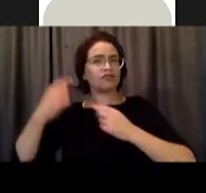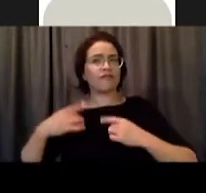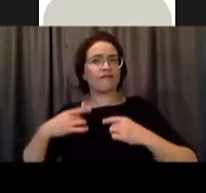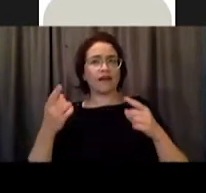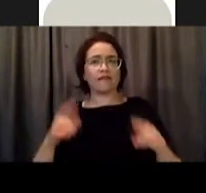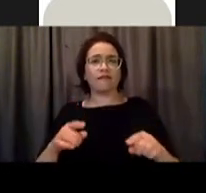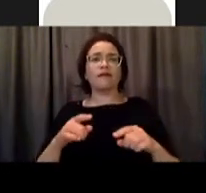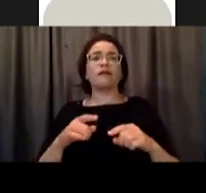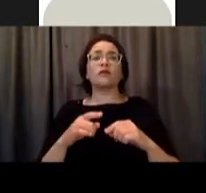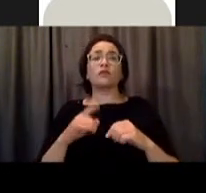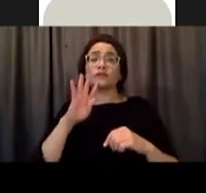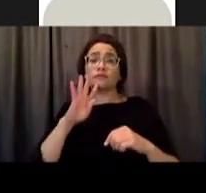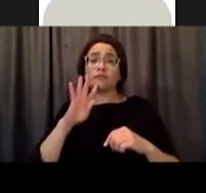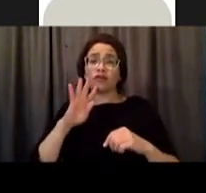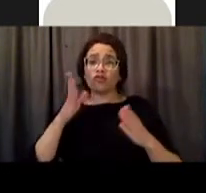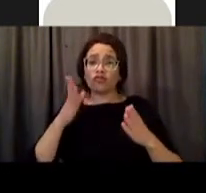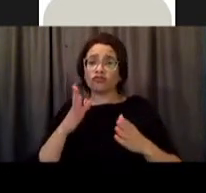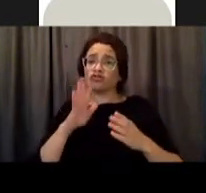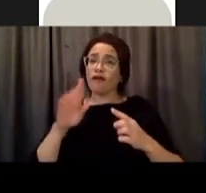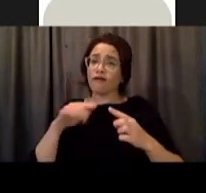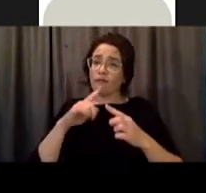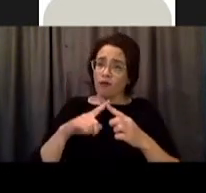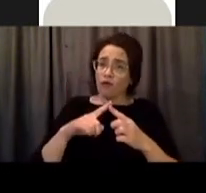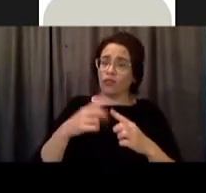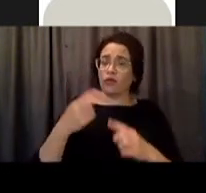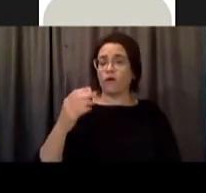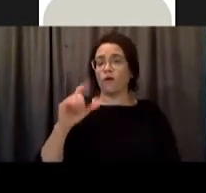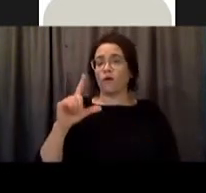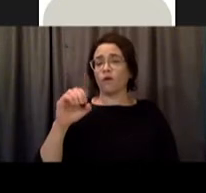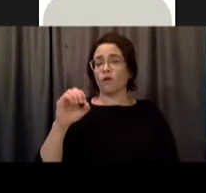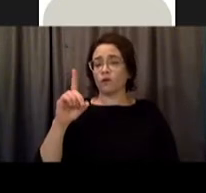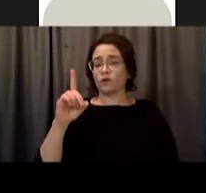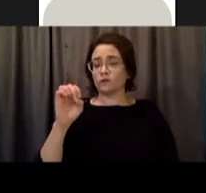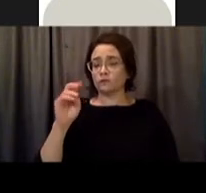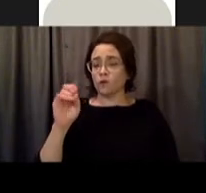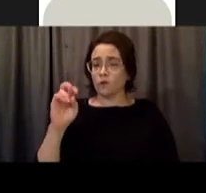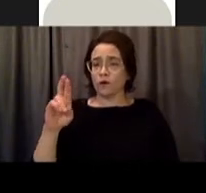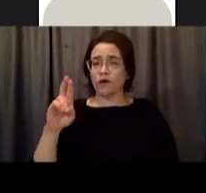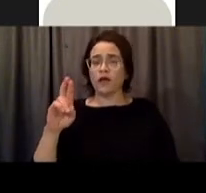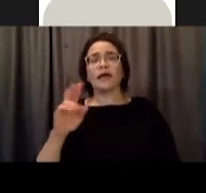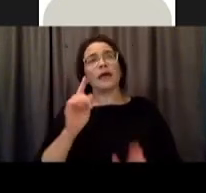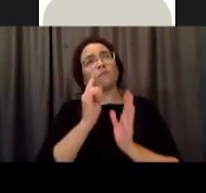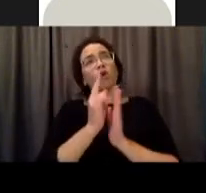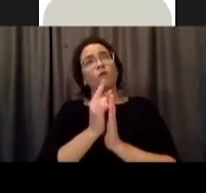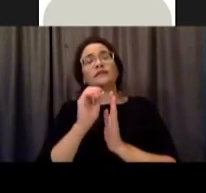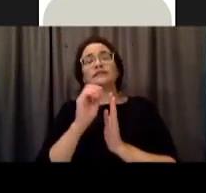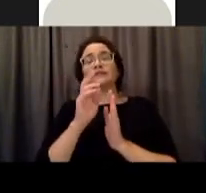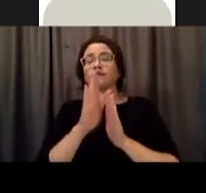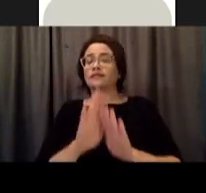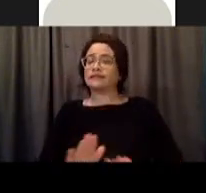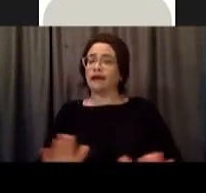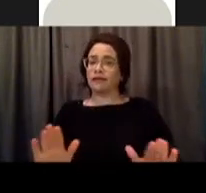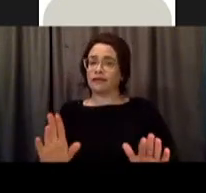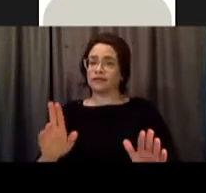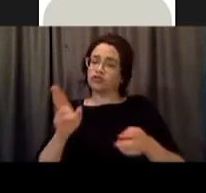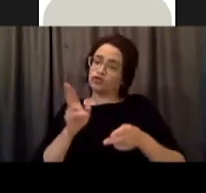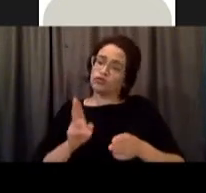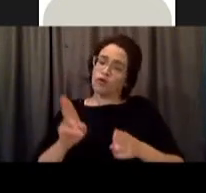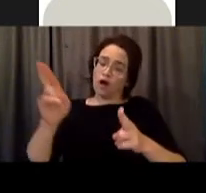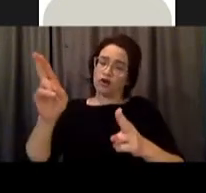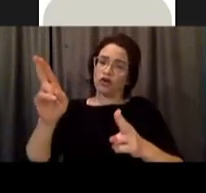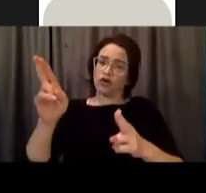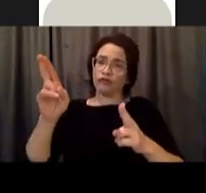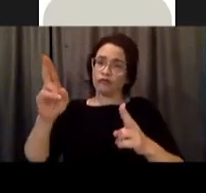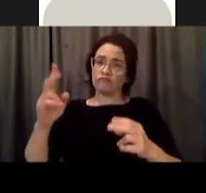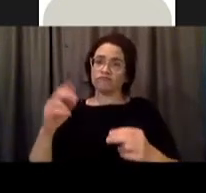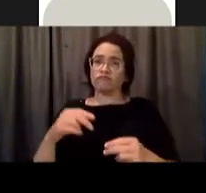Holodomor. There are presentations about the Holodomor and moments of silence and honor of its victims at local Ukrainian